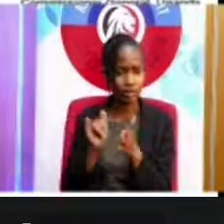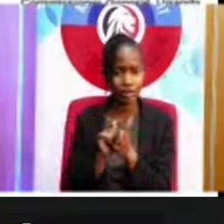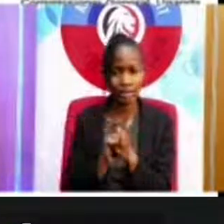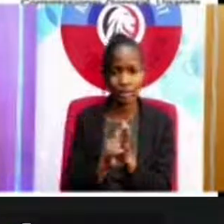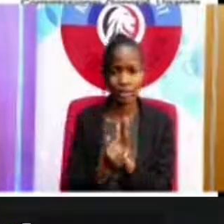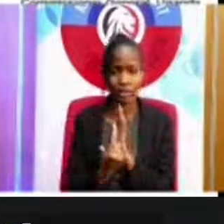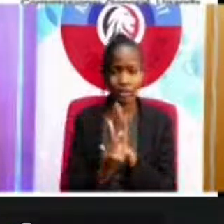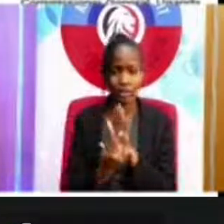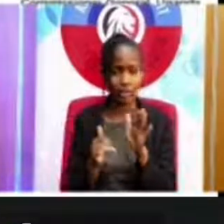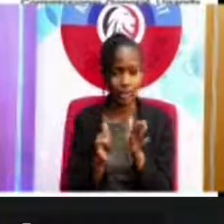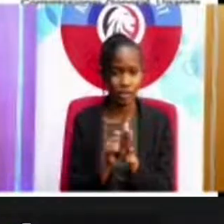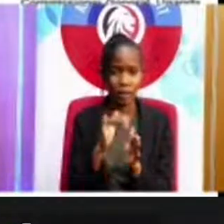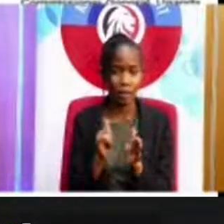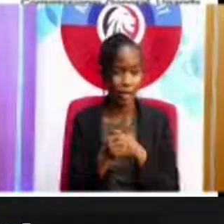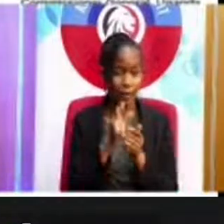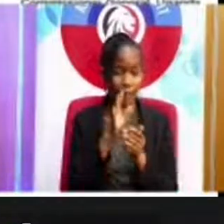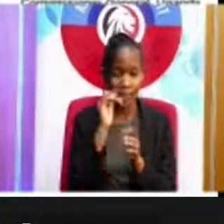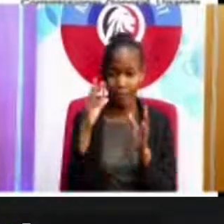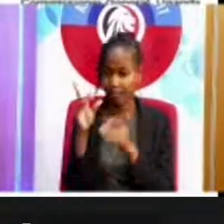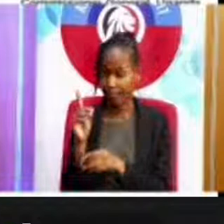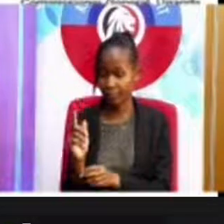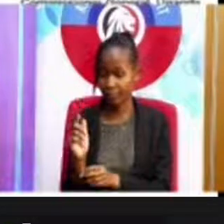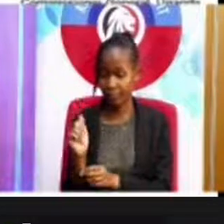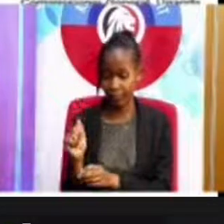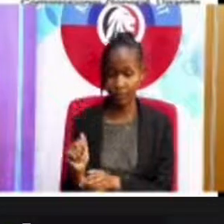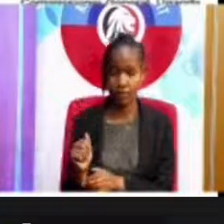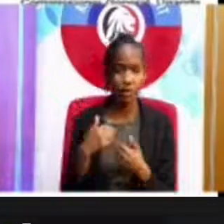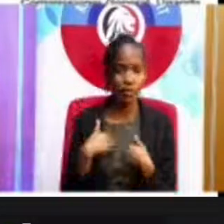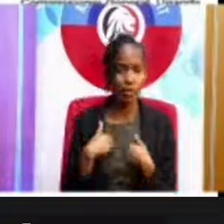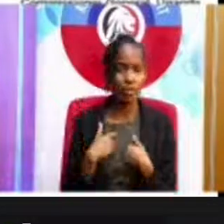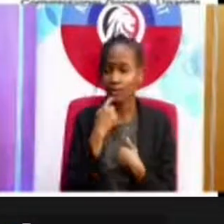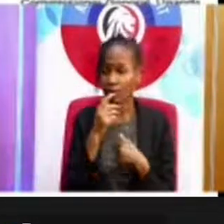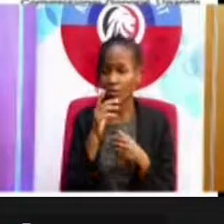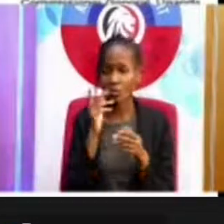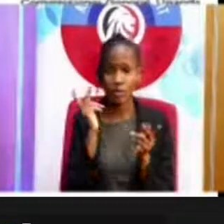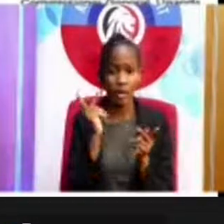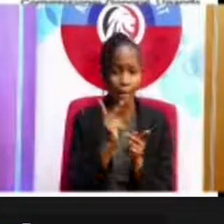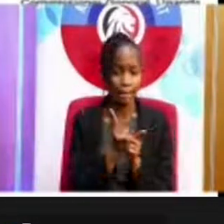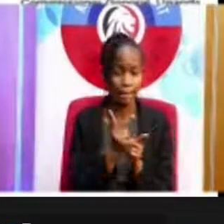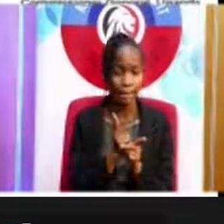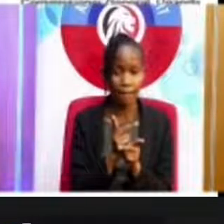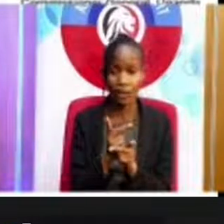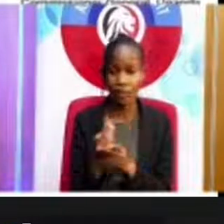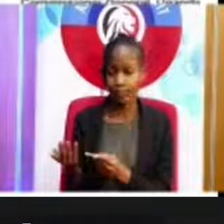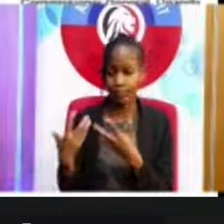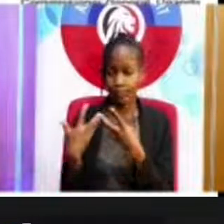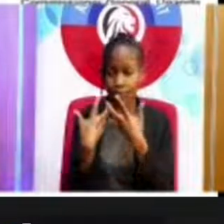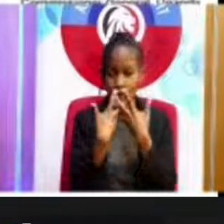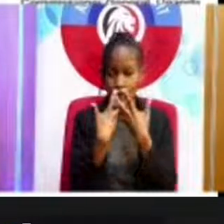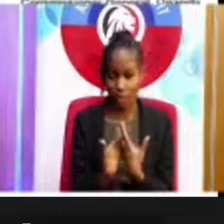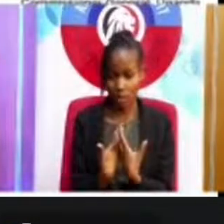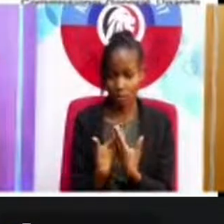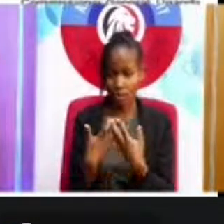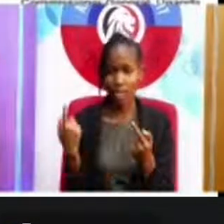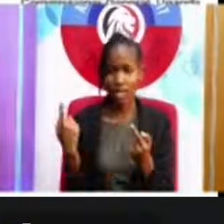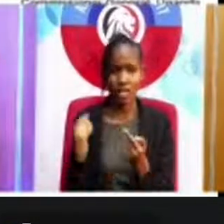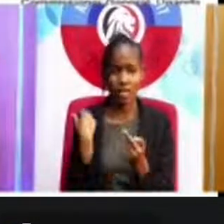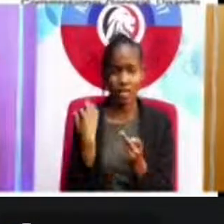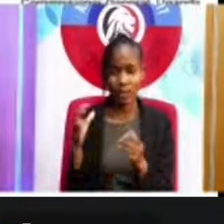data. So we have deliberately set out to integrate with a number of agencies that hold data, like